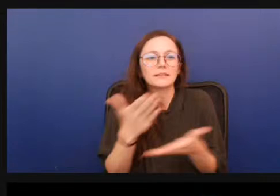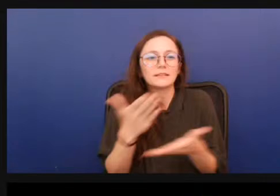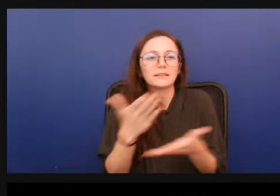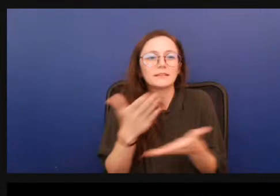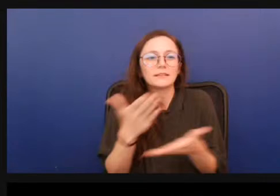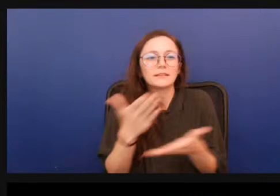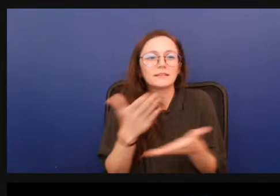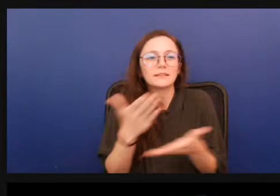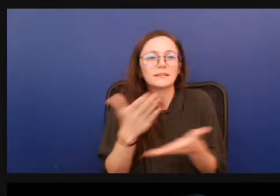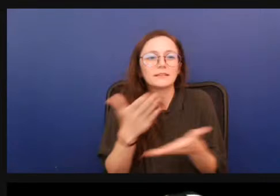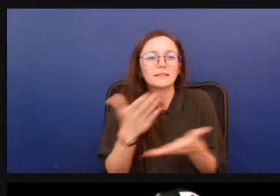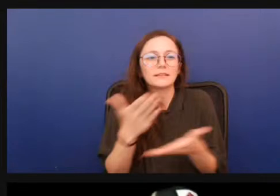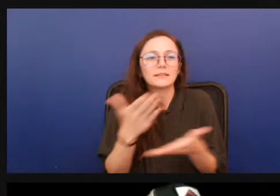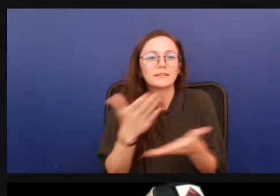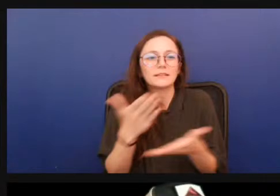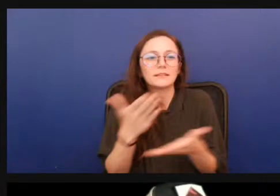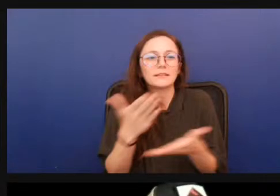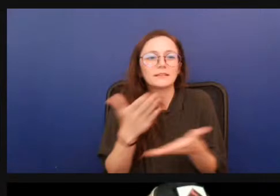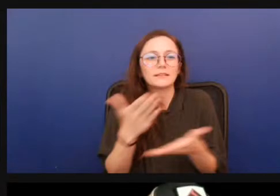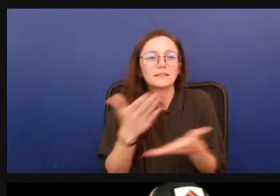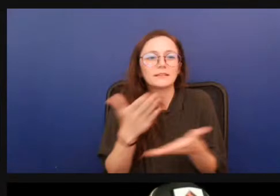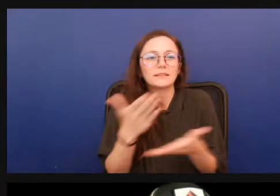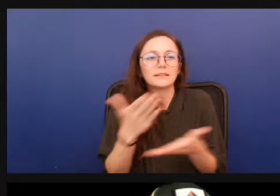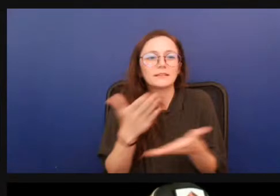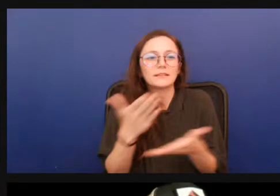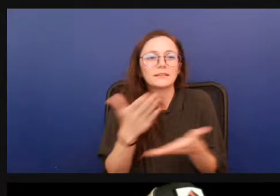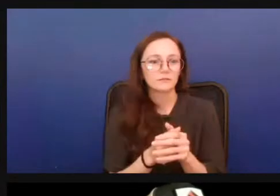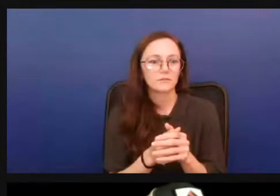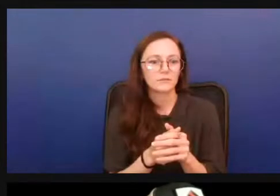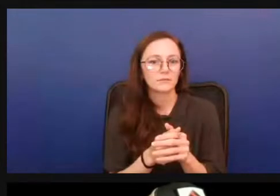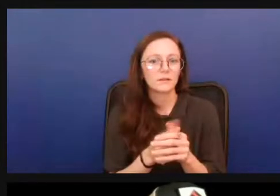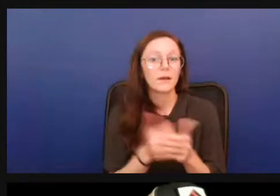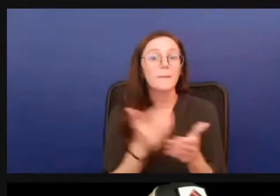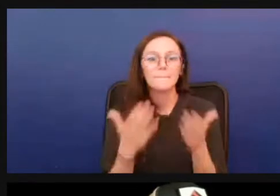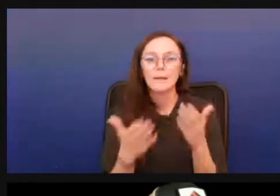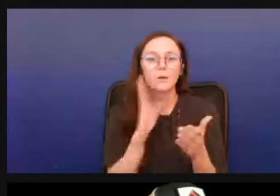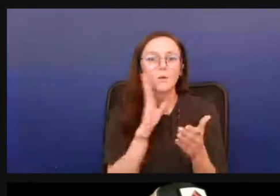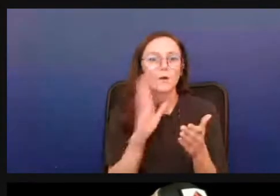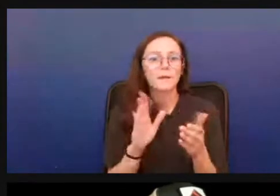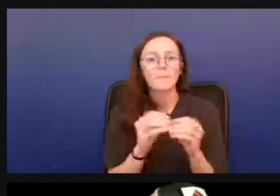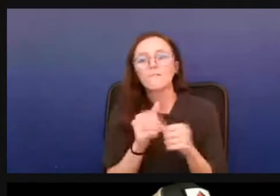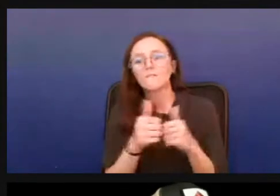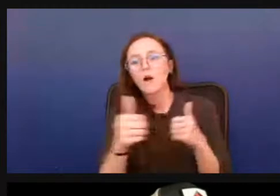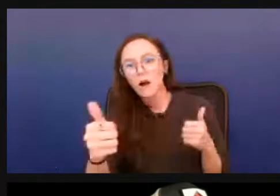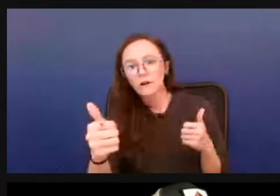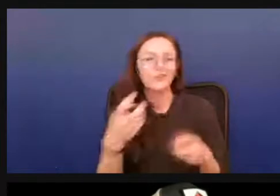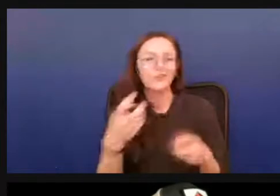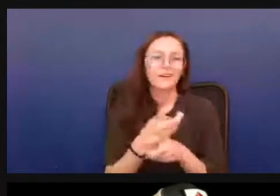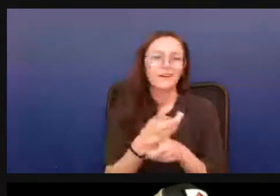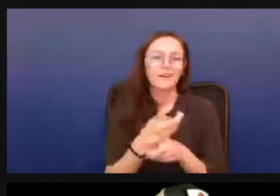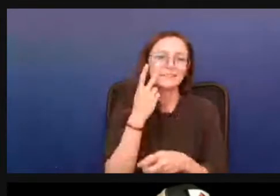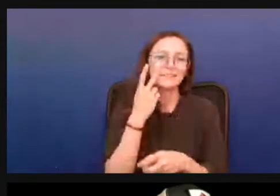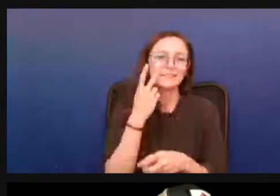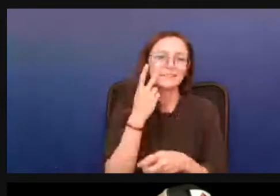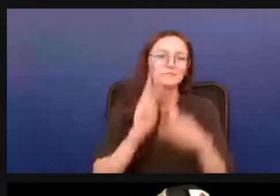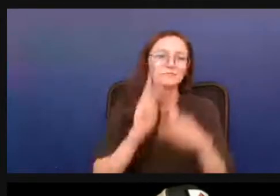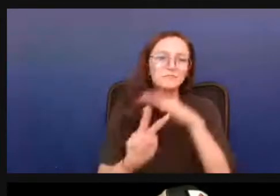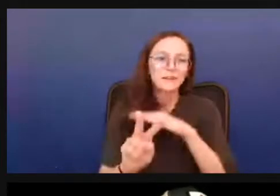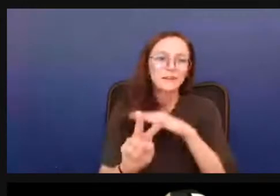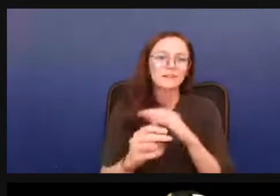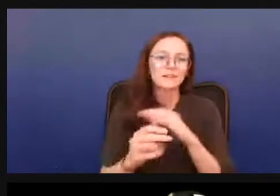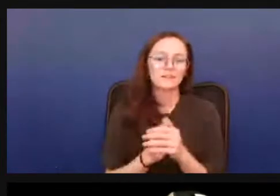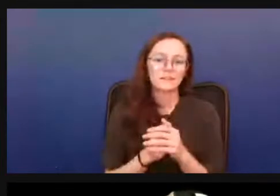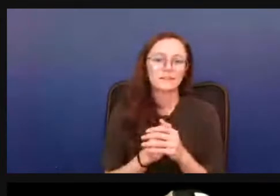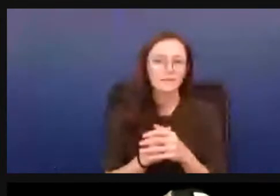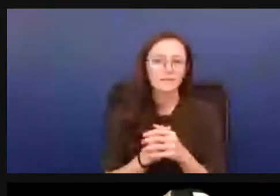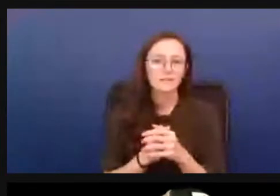to this as well. Hard to tell exactly, and obviously I'm curious about this to be talking about it here. Let's see if I can pull the earthquakes